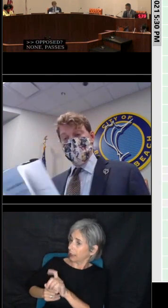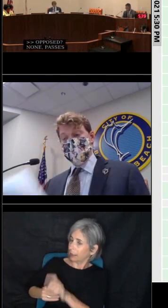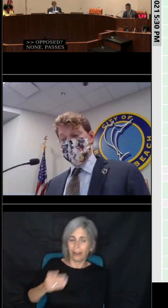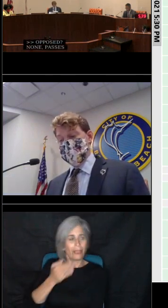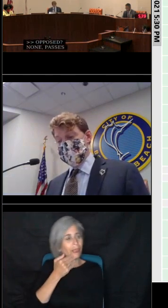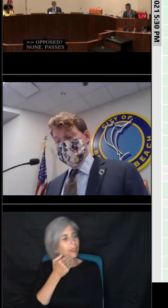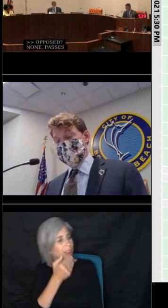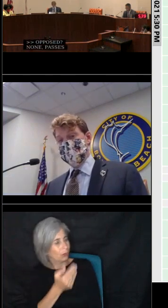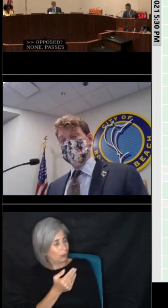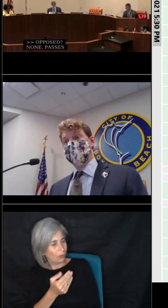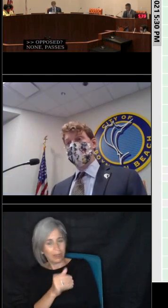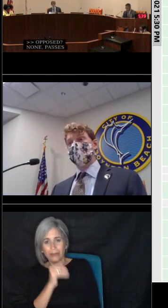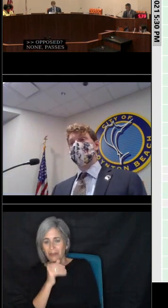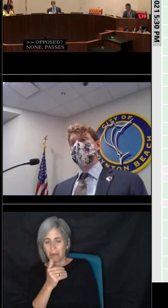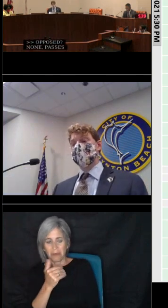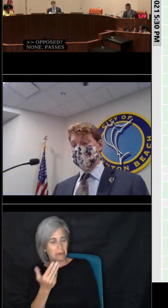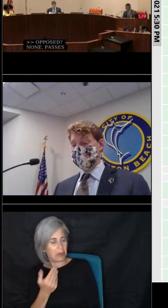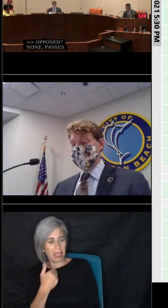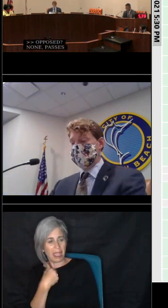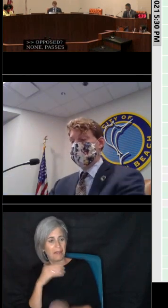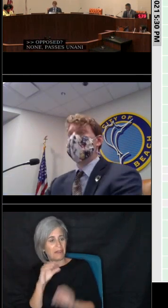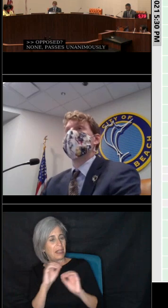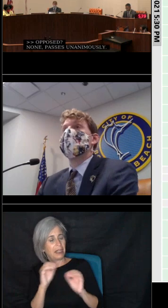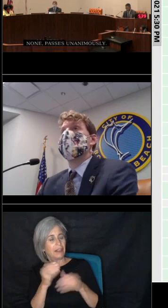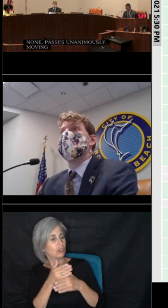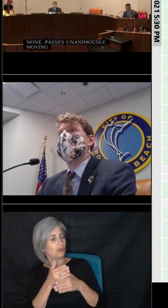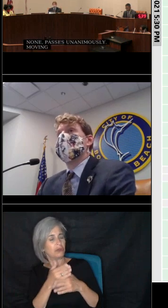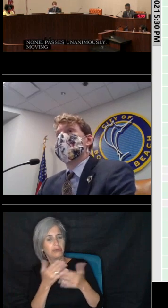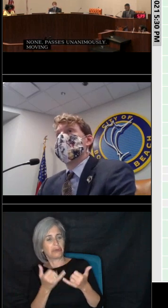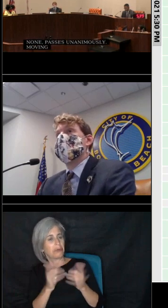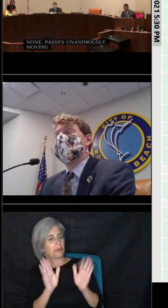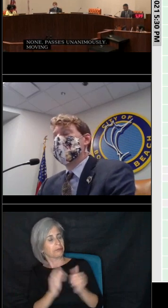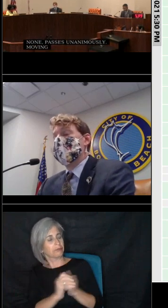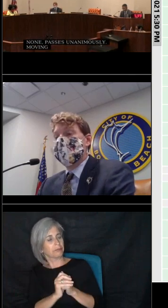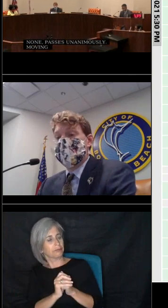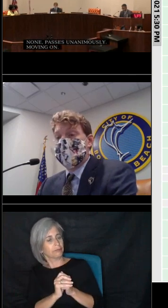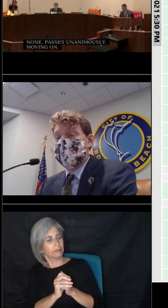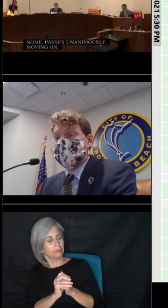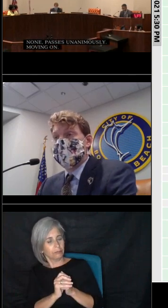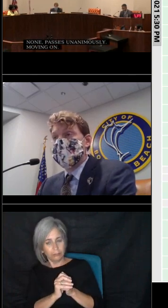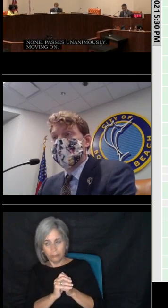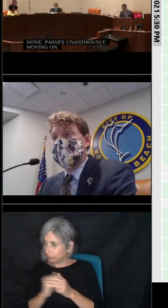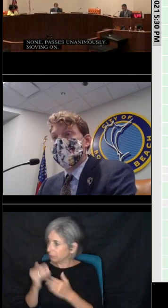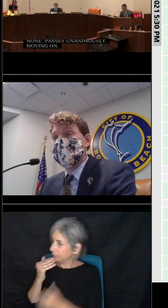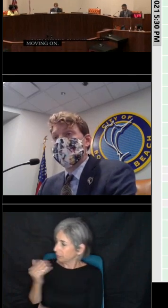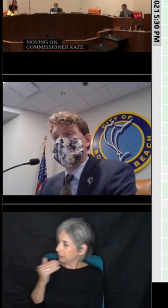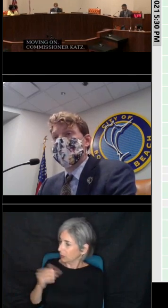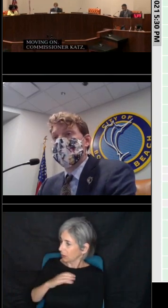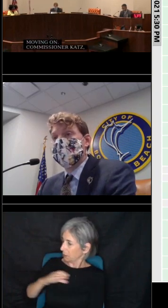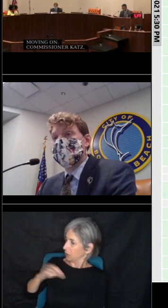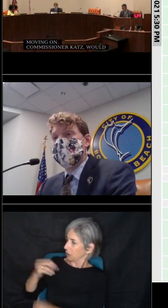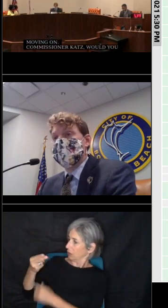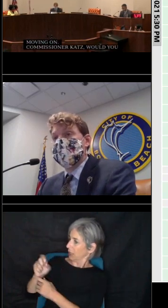you. I do not have anything to disclose at this time. Thank you. Commissioner